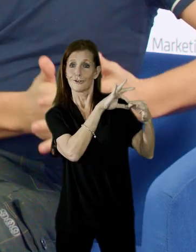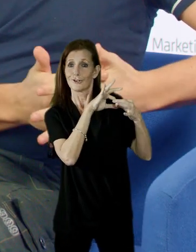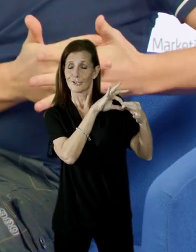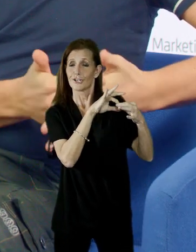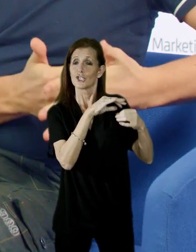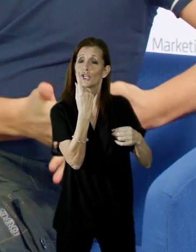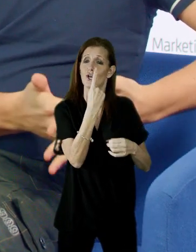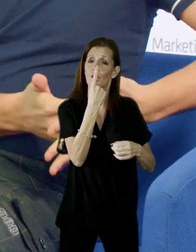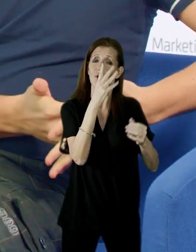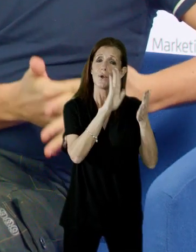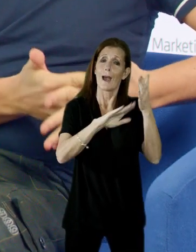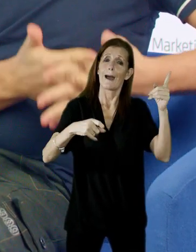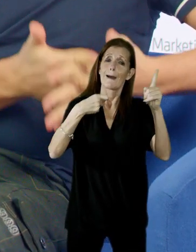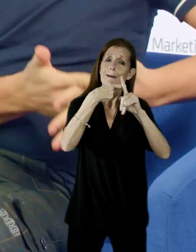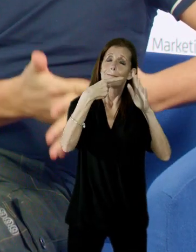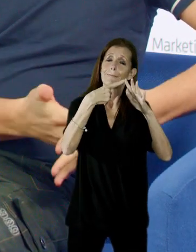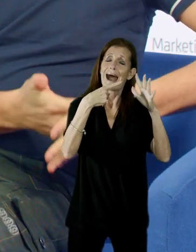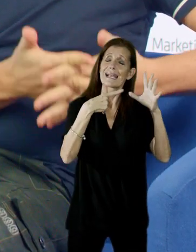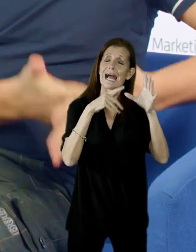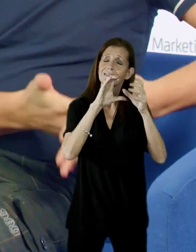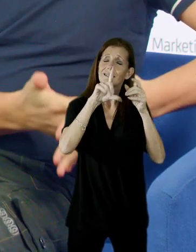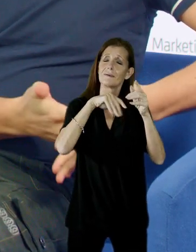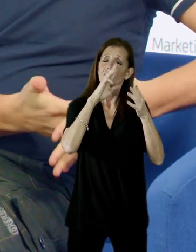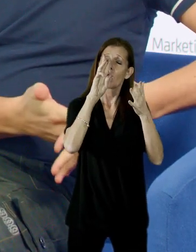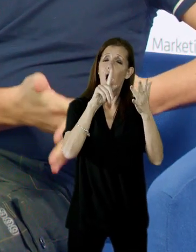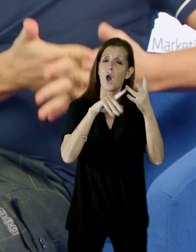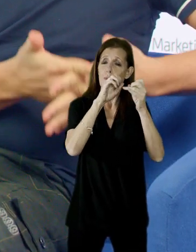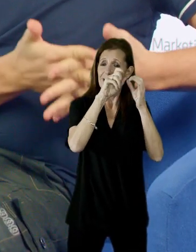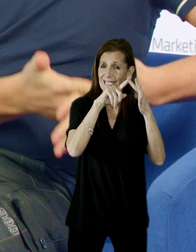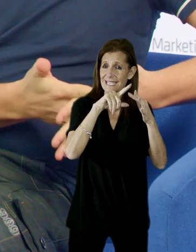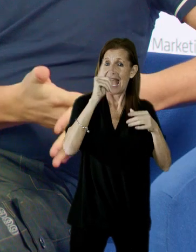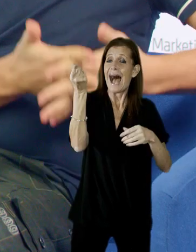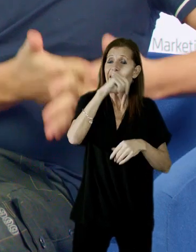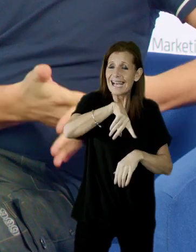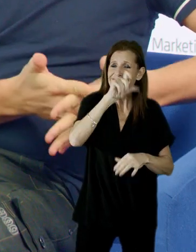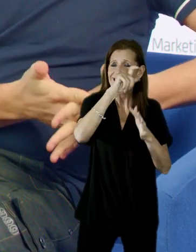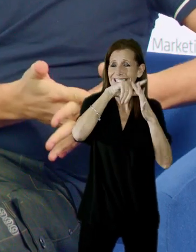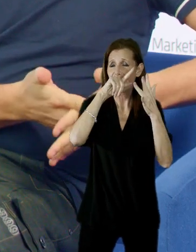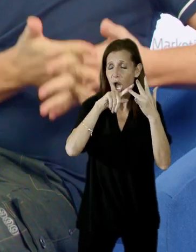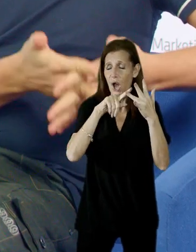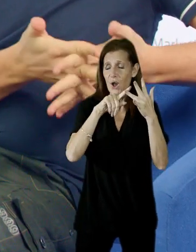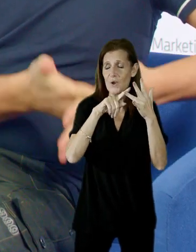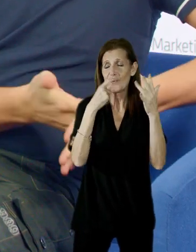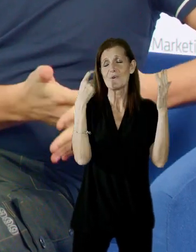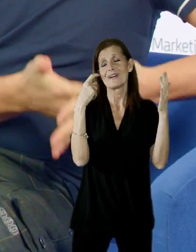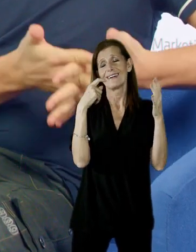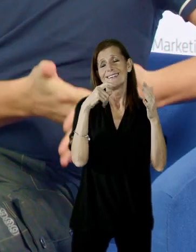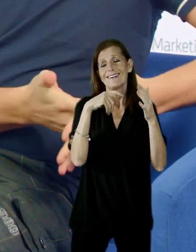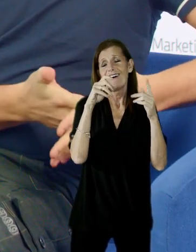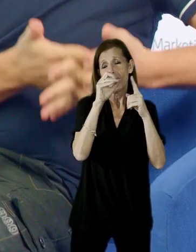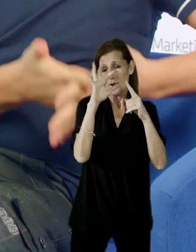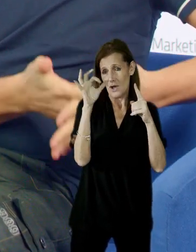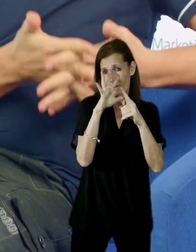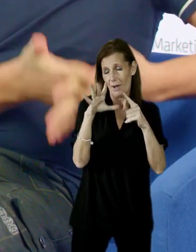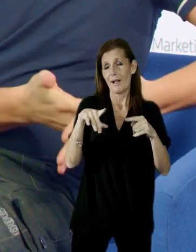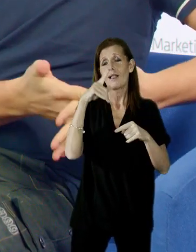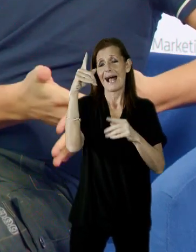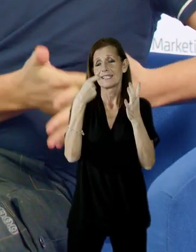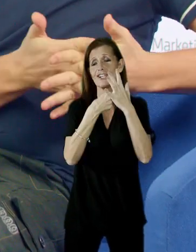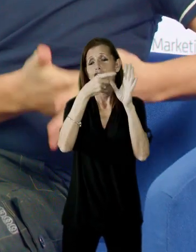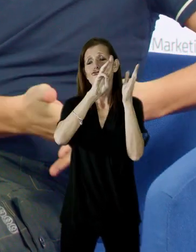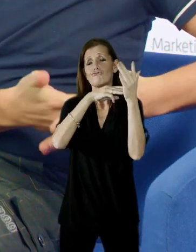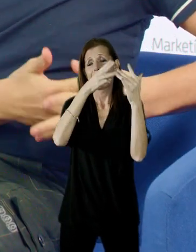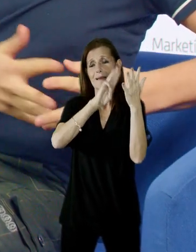good friends of the project are Mike Adams, OBE, CEO of Purple, and Raymond Veal, the CEO of Tourism for